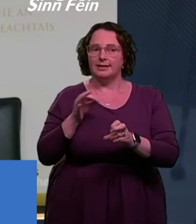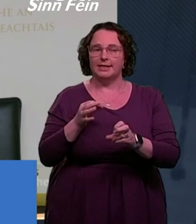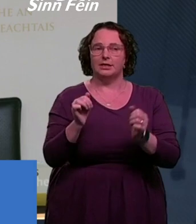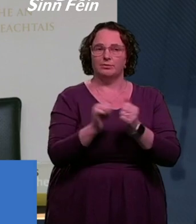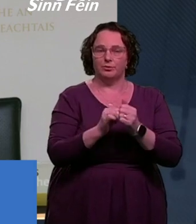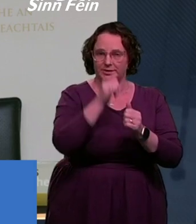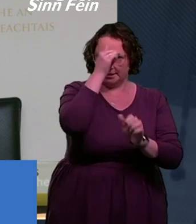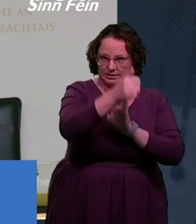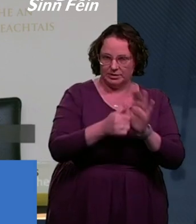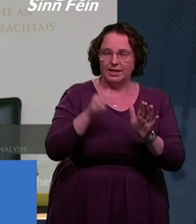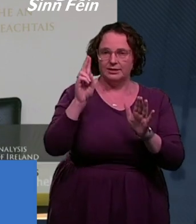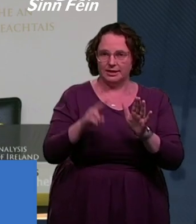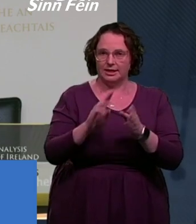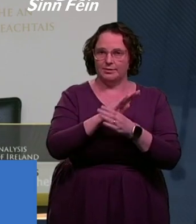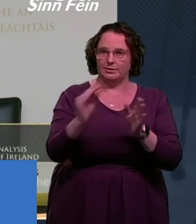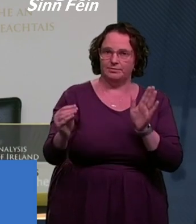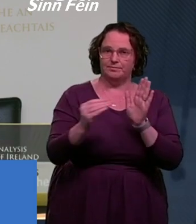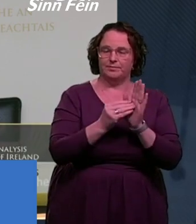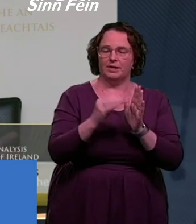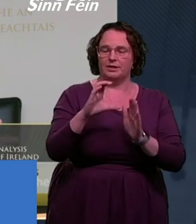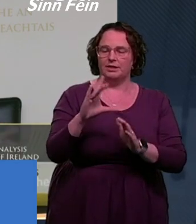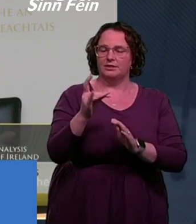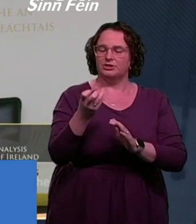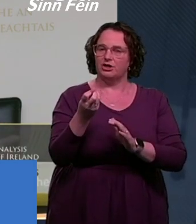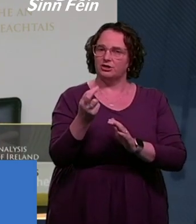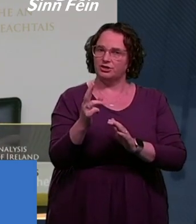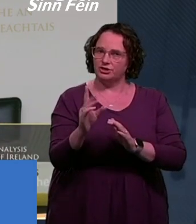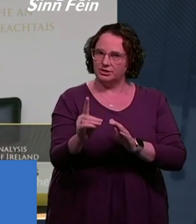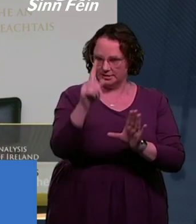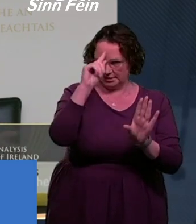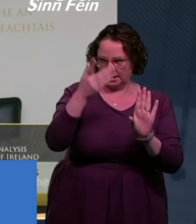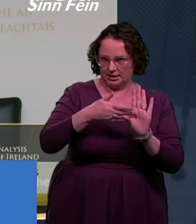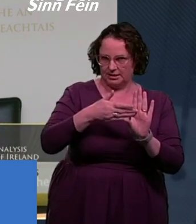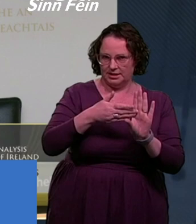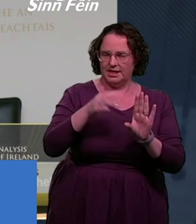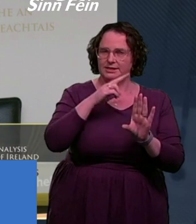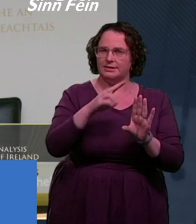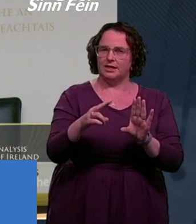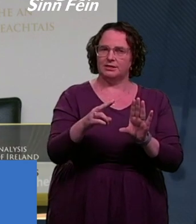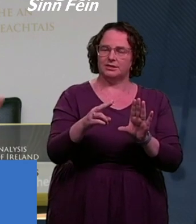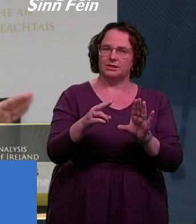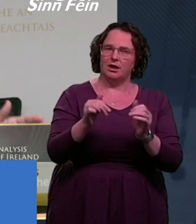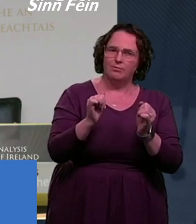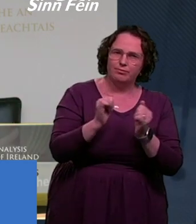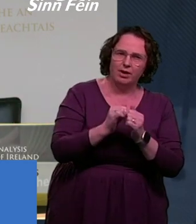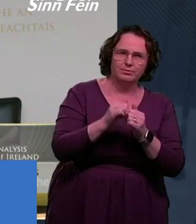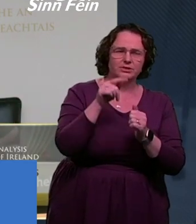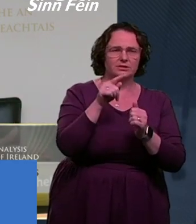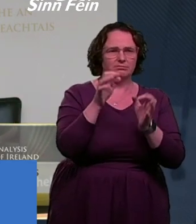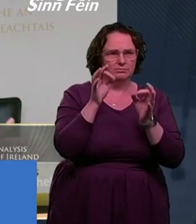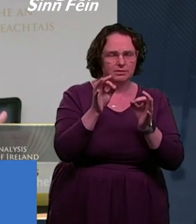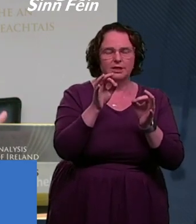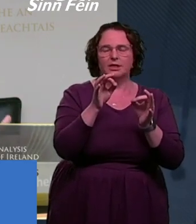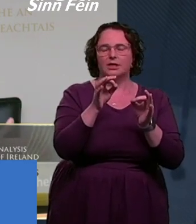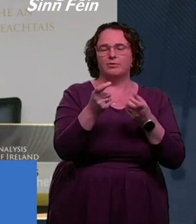chartered psychologists. At the moment in Ireland, that's sort of the only kind of, it's not proper regulation, but it's the only sort of regulation that we